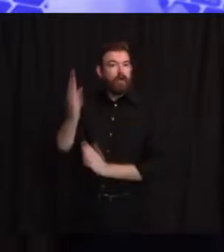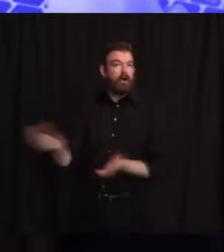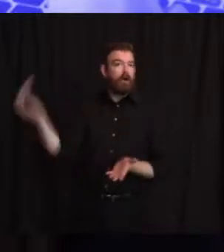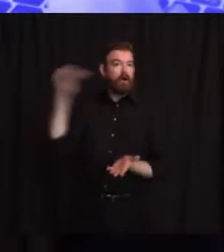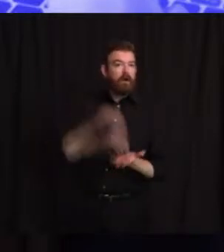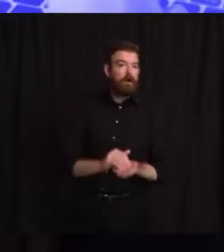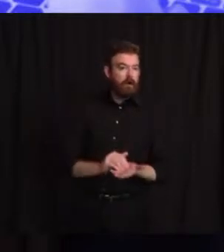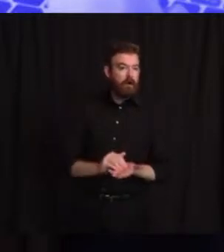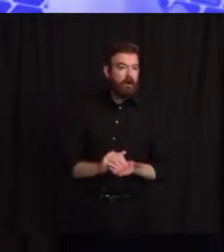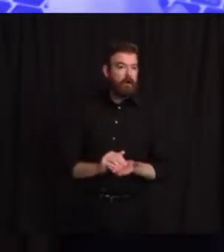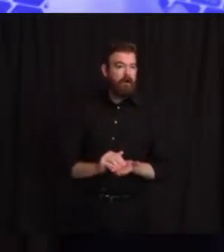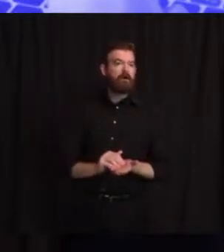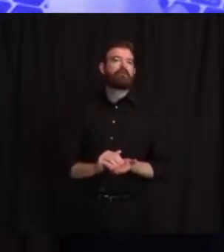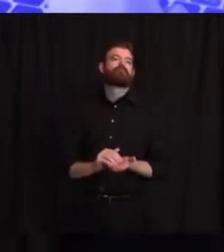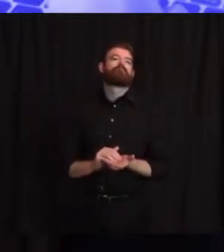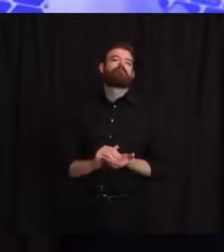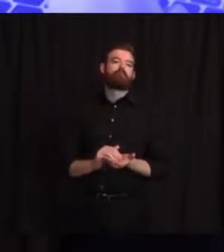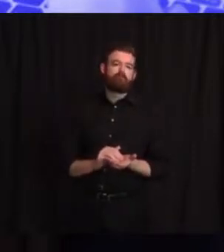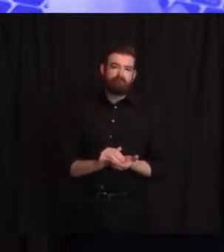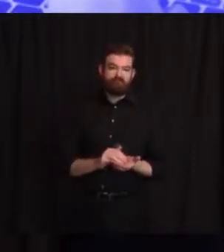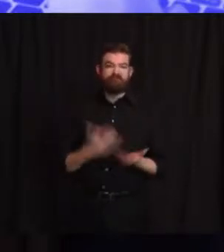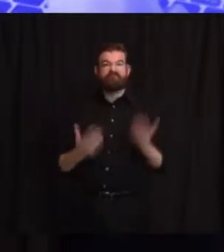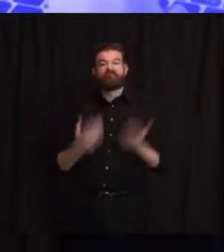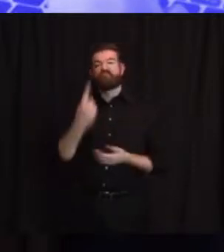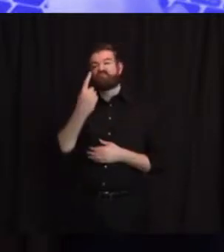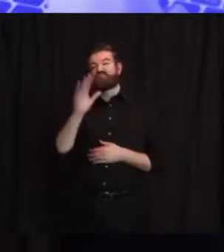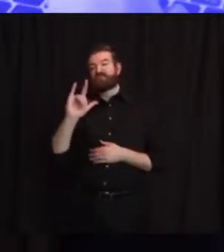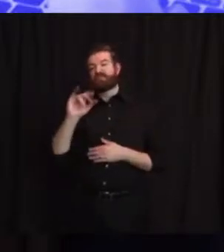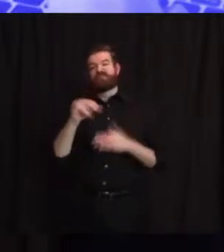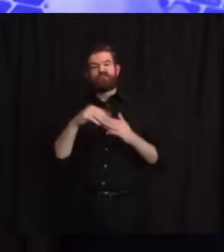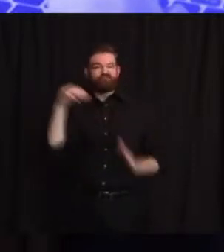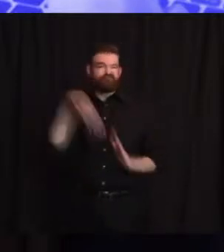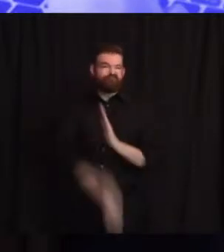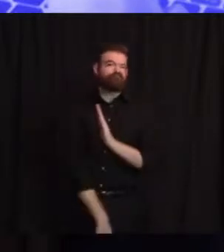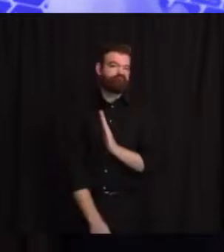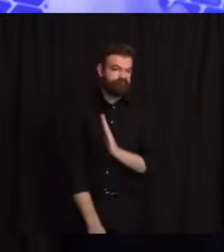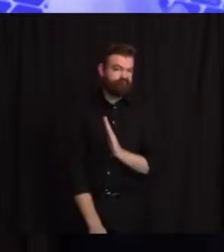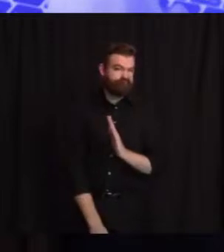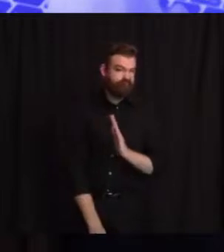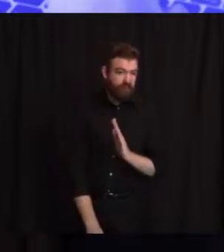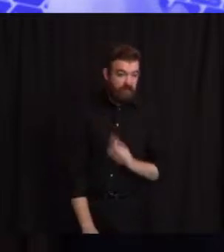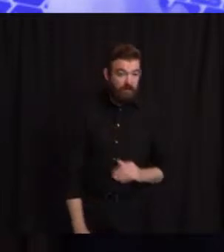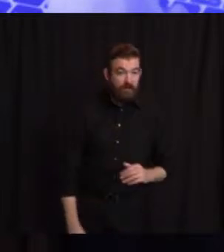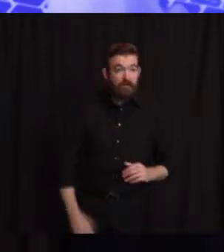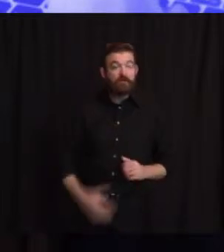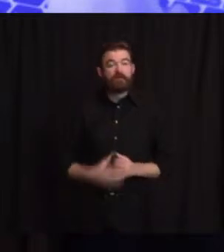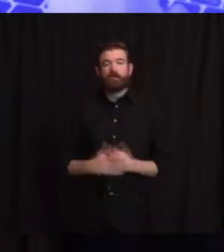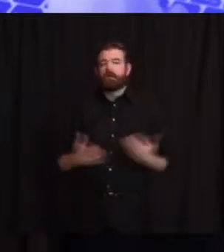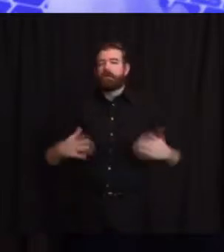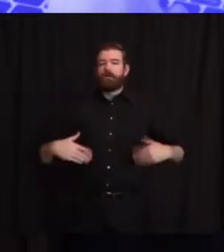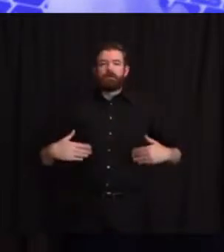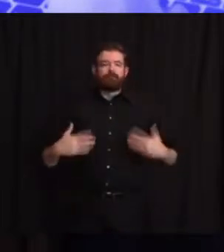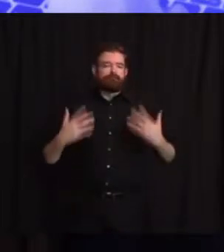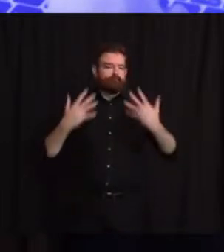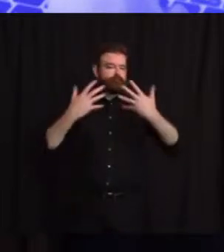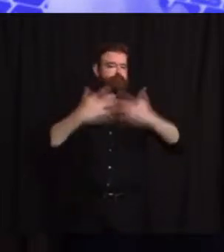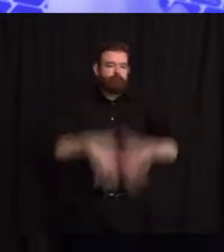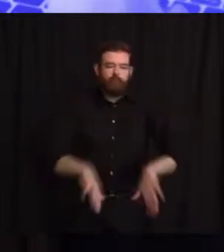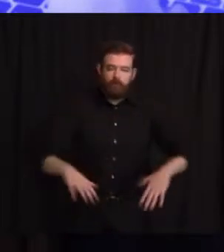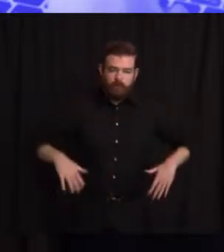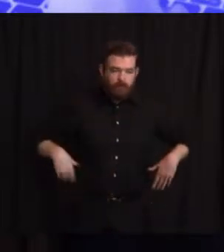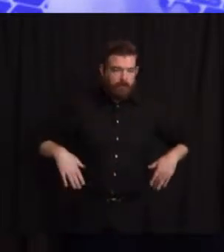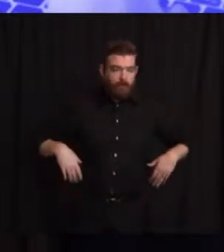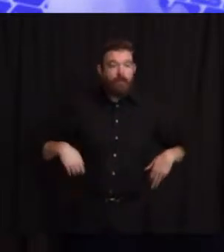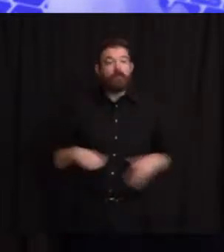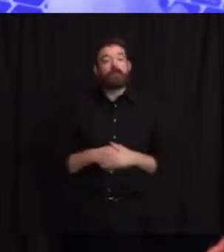tune of about $1 billion. We have not modeled yet what, some epidemiologists are